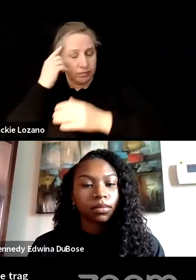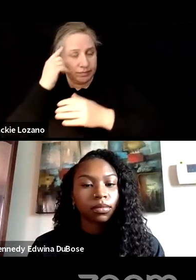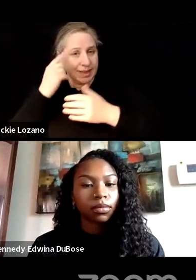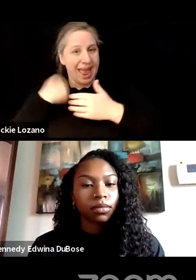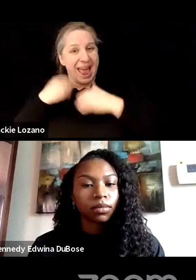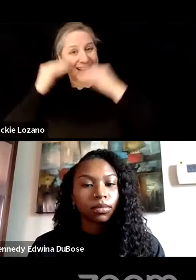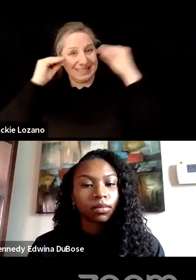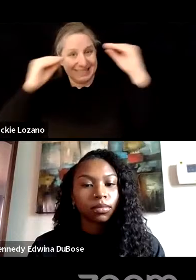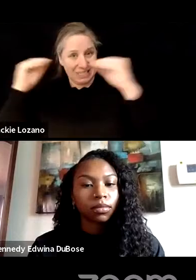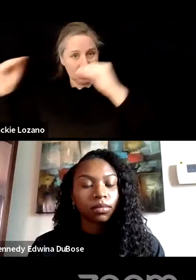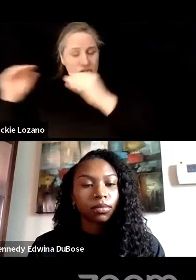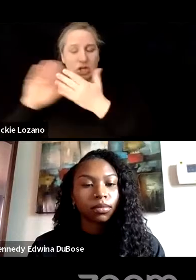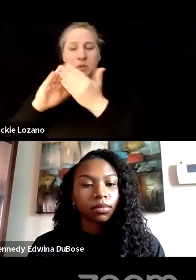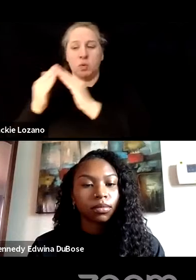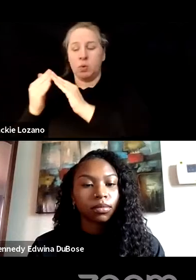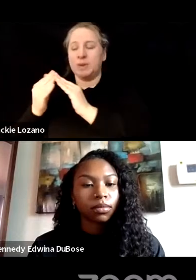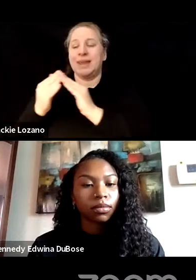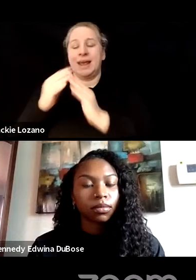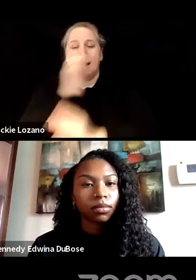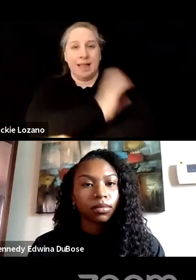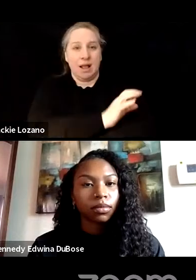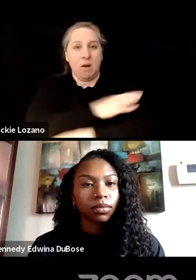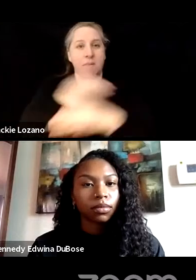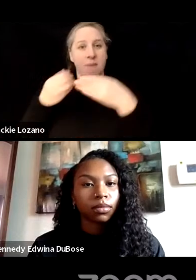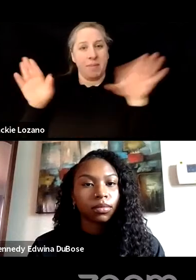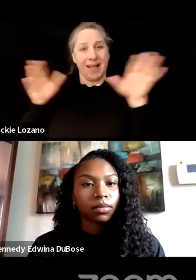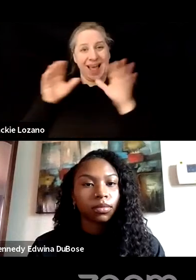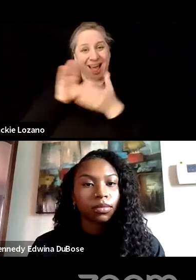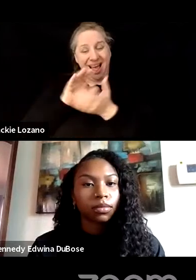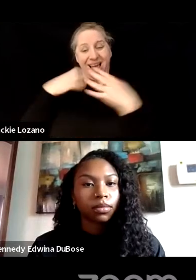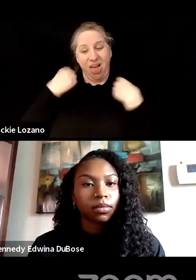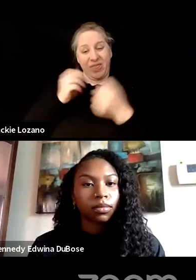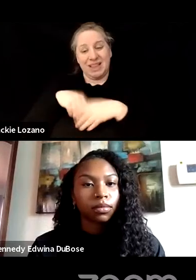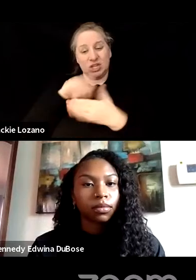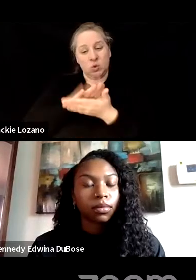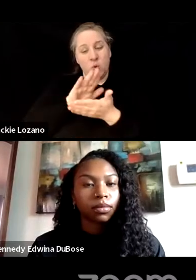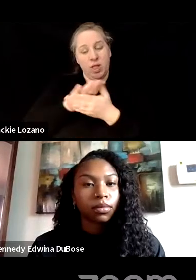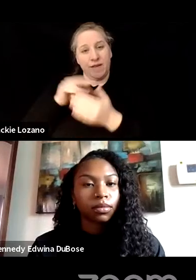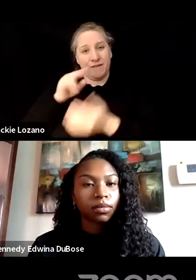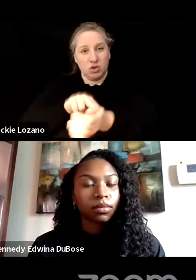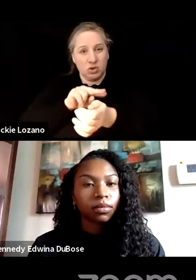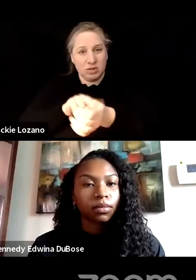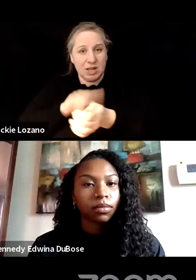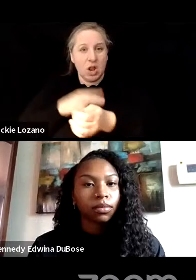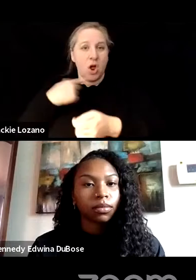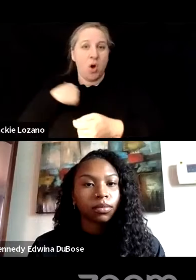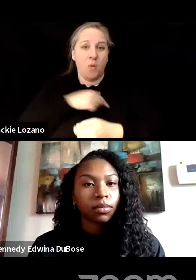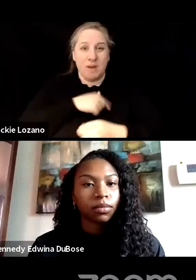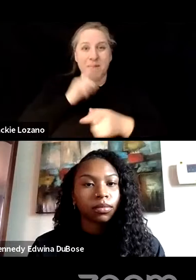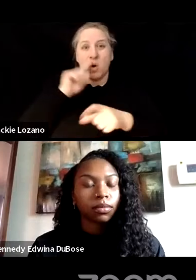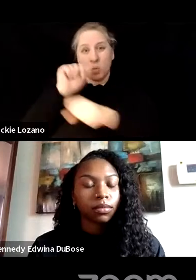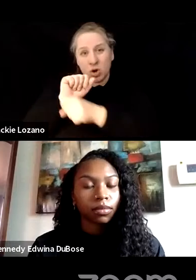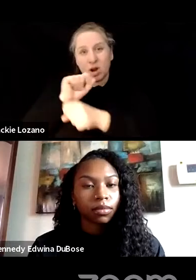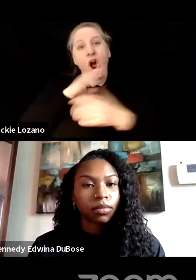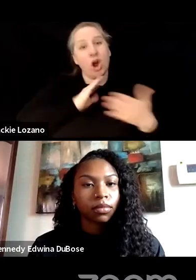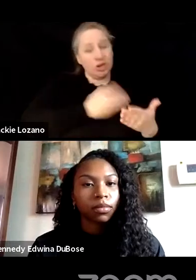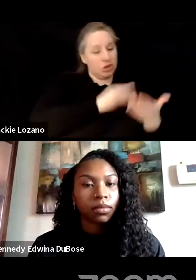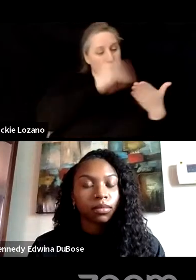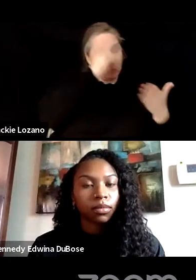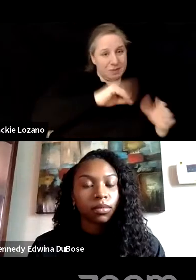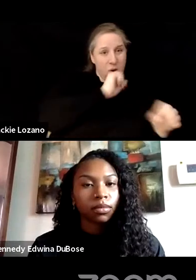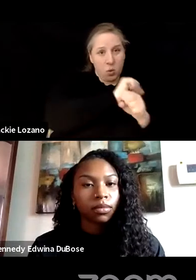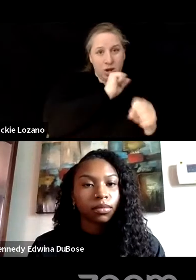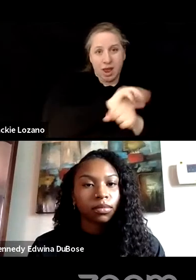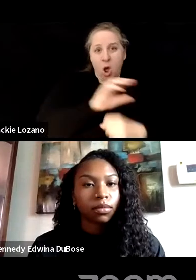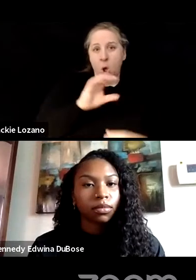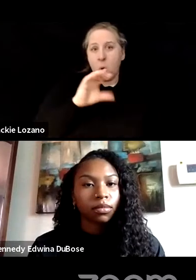community clinical and public health in the School of Nursing. We have been working, our students have been working at COVID vaccination clinics. In Washtenaw County,